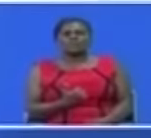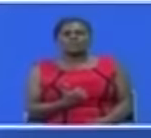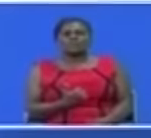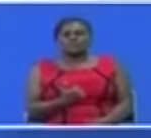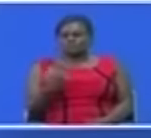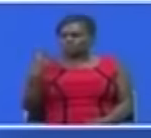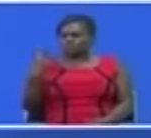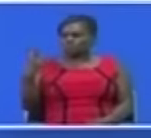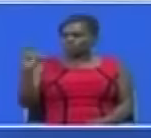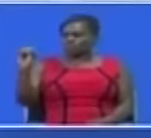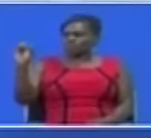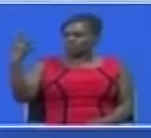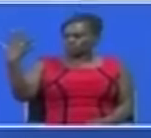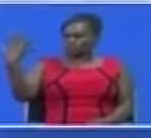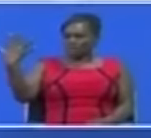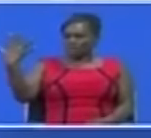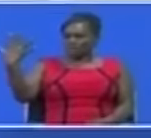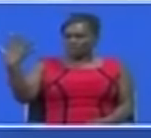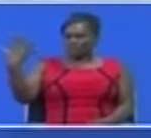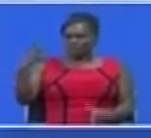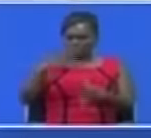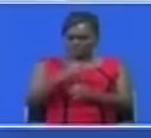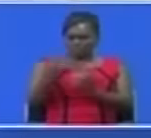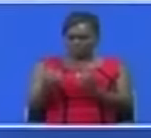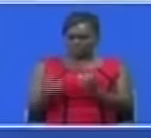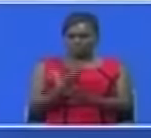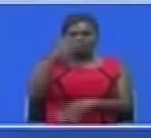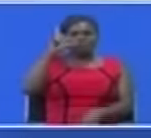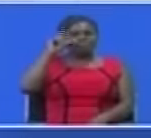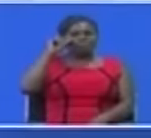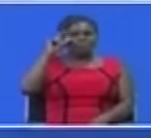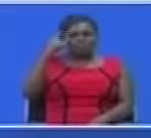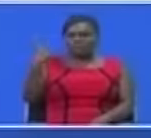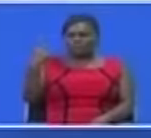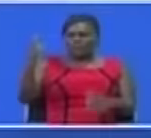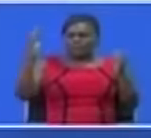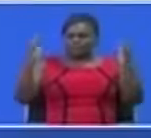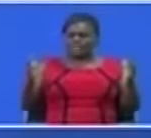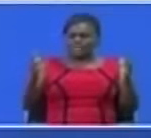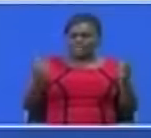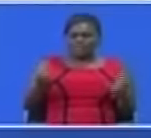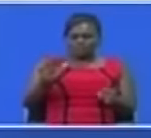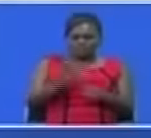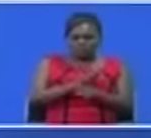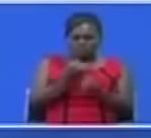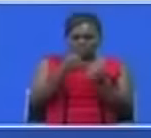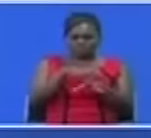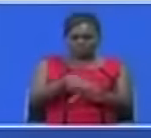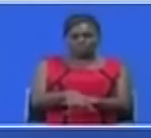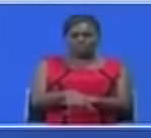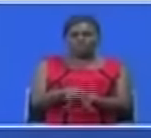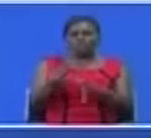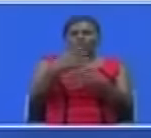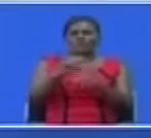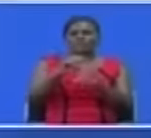put in our blends. In 2005, Gold Crown Food was established in Mombasa as one of the largest fully integrated tea companies